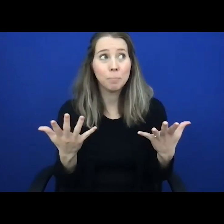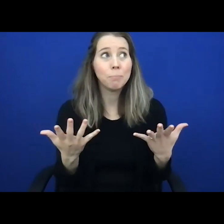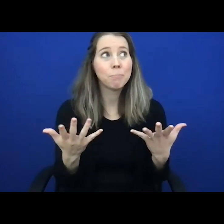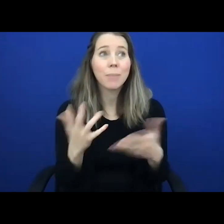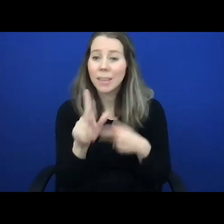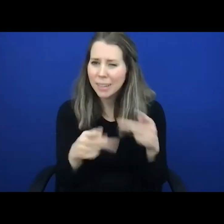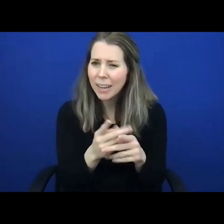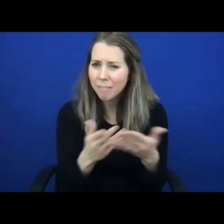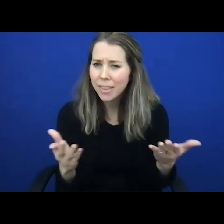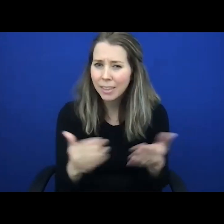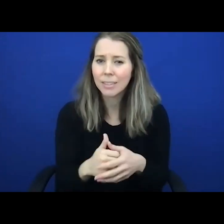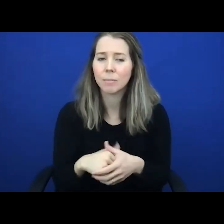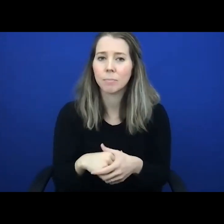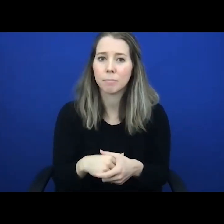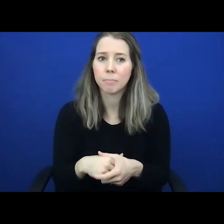kind of thing.